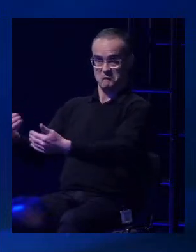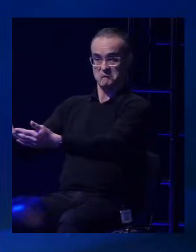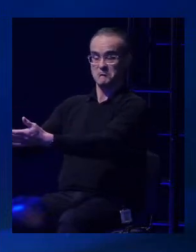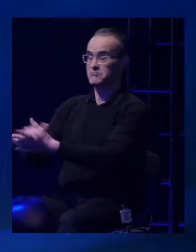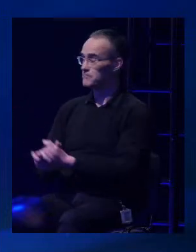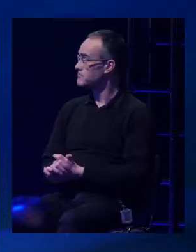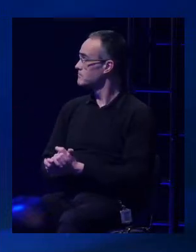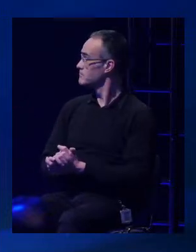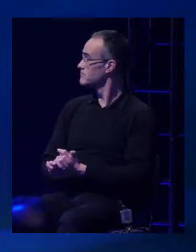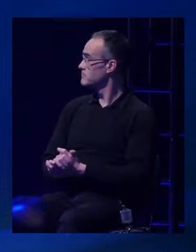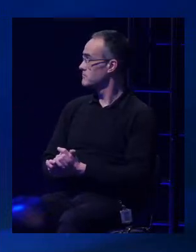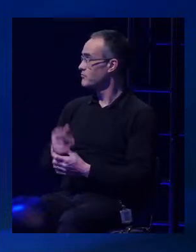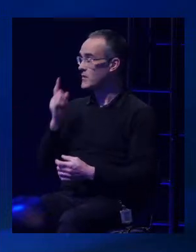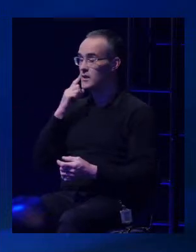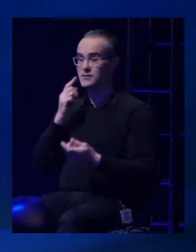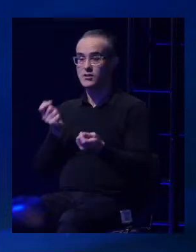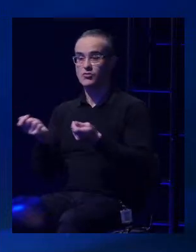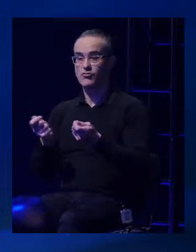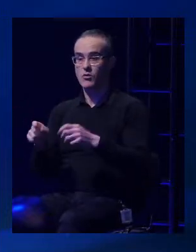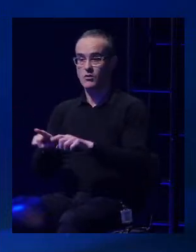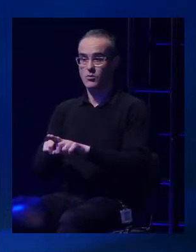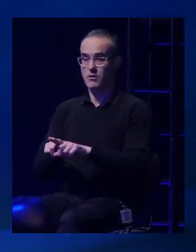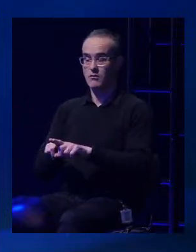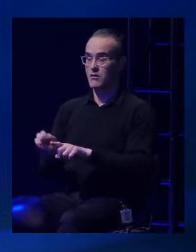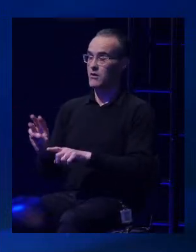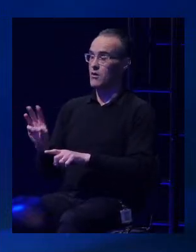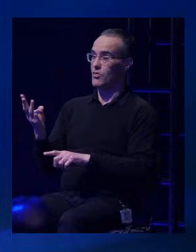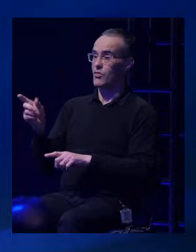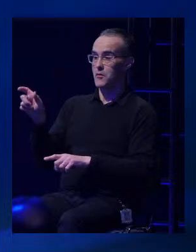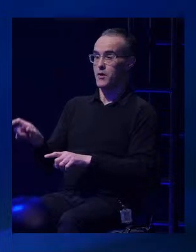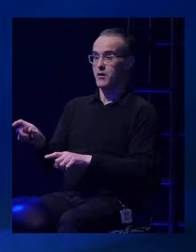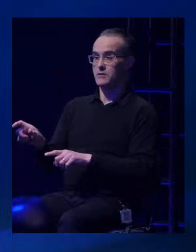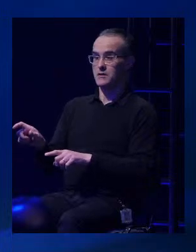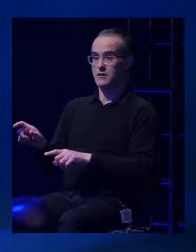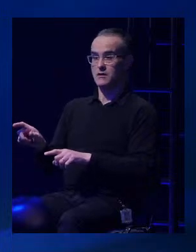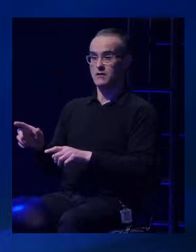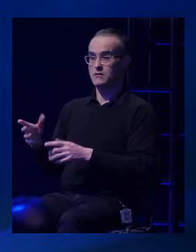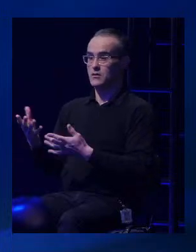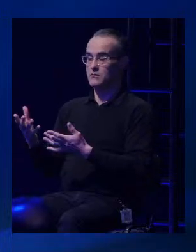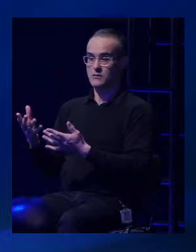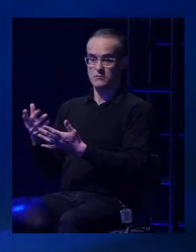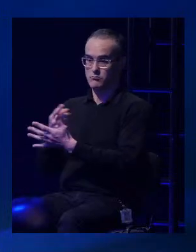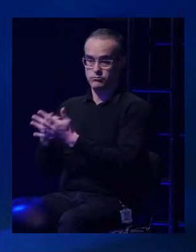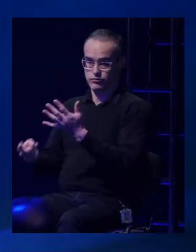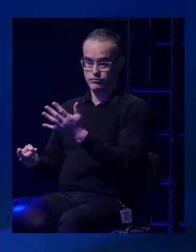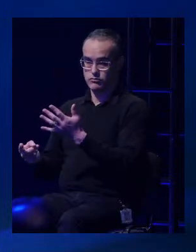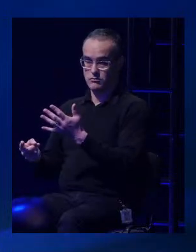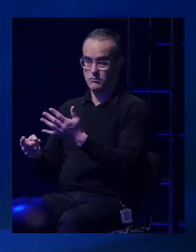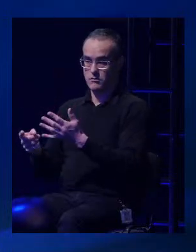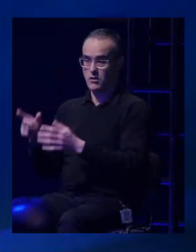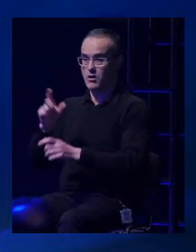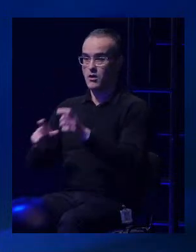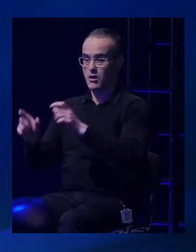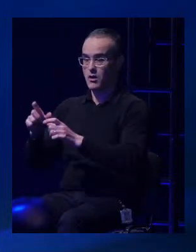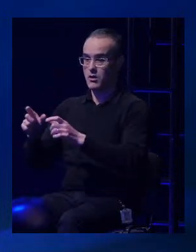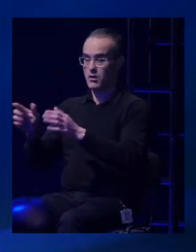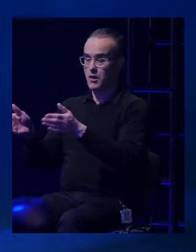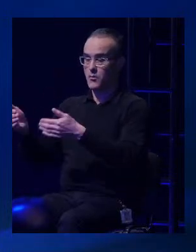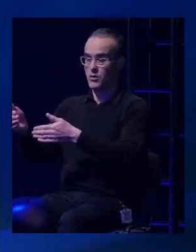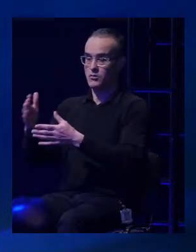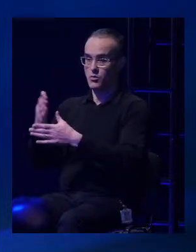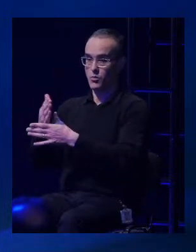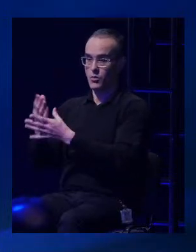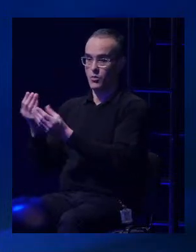And easy control. If you're working with third-party controllers, for us it's ScarHoy or CyanView, the ColorBox works directly with these. So